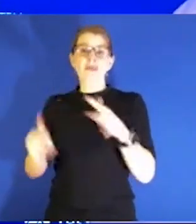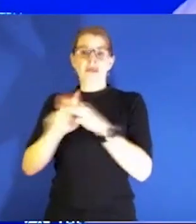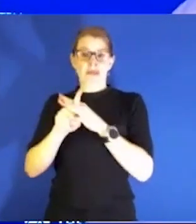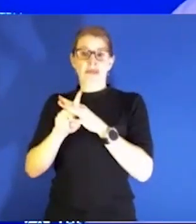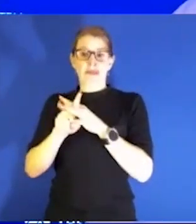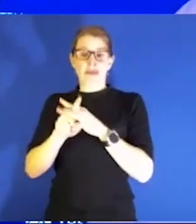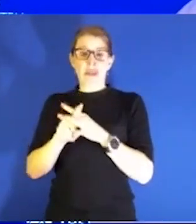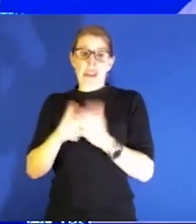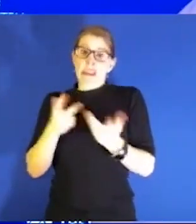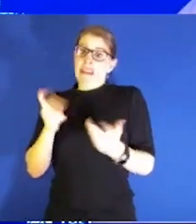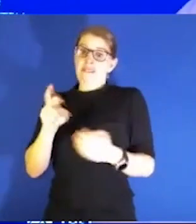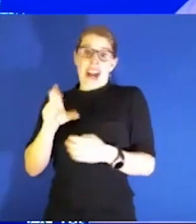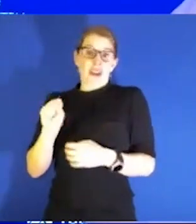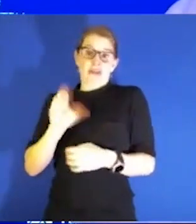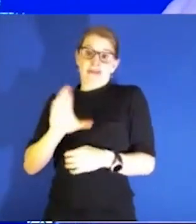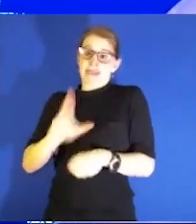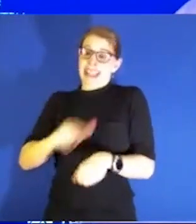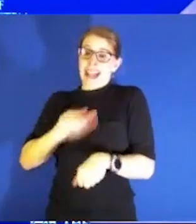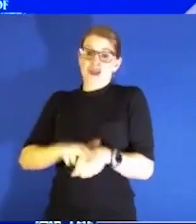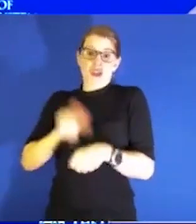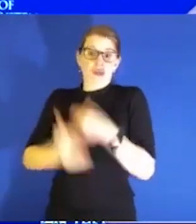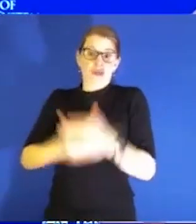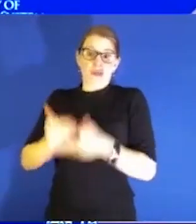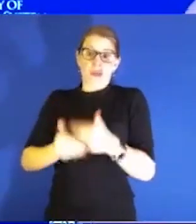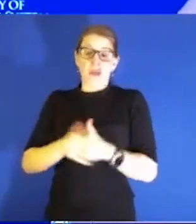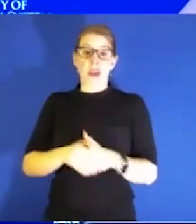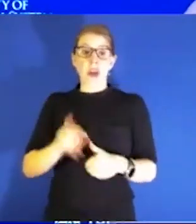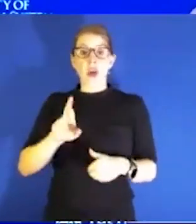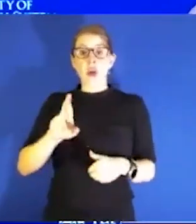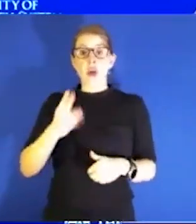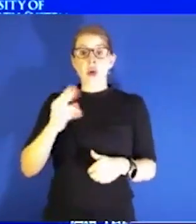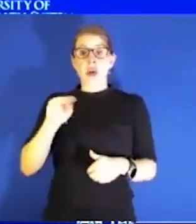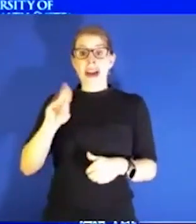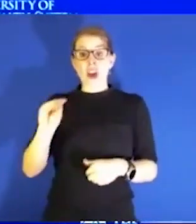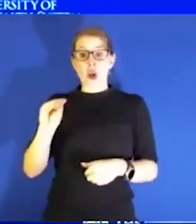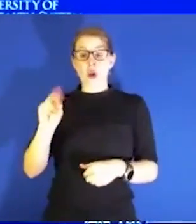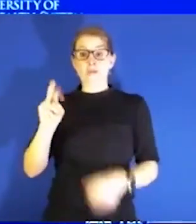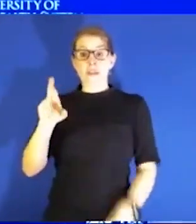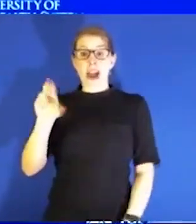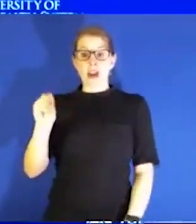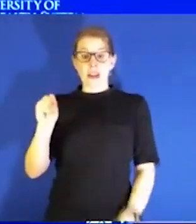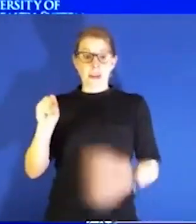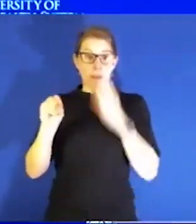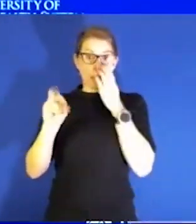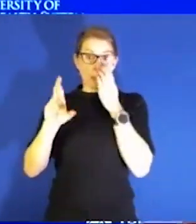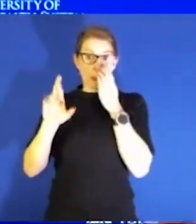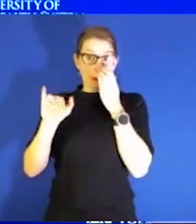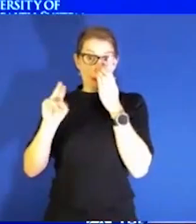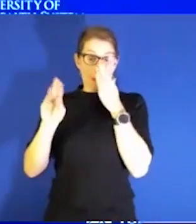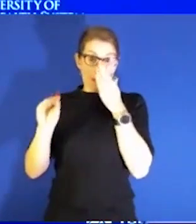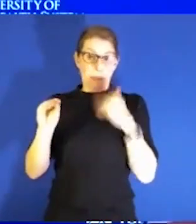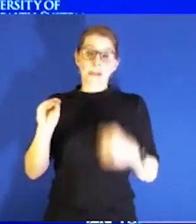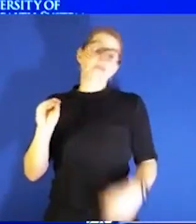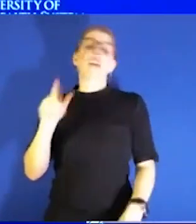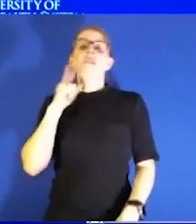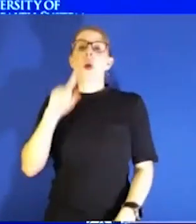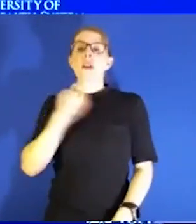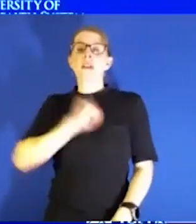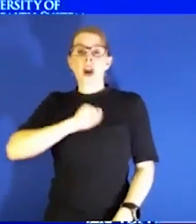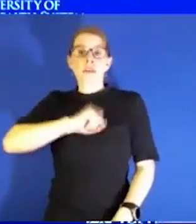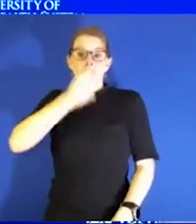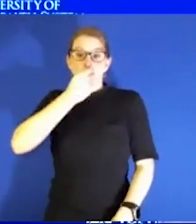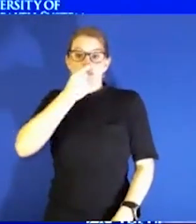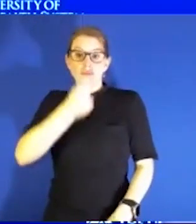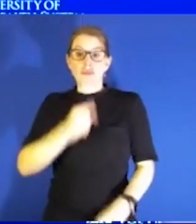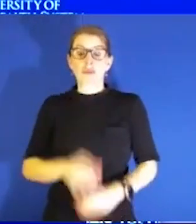of viruses. We know for rhinovirus, which causes the common cough and cold, we know there are multiple